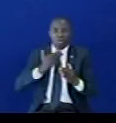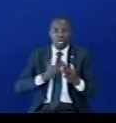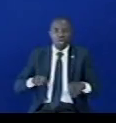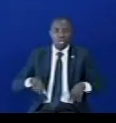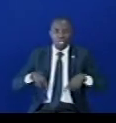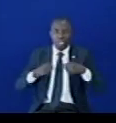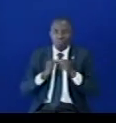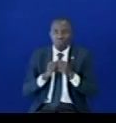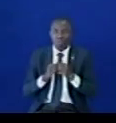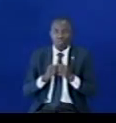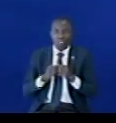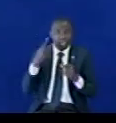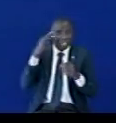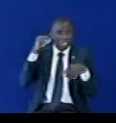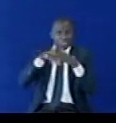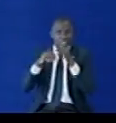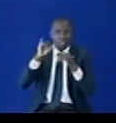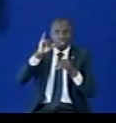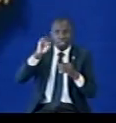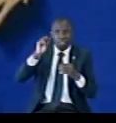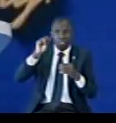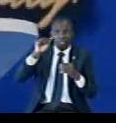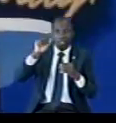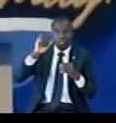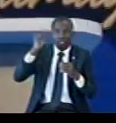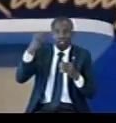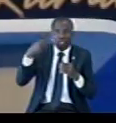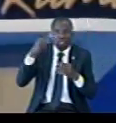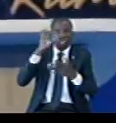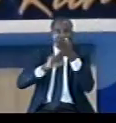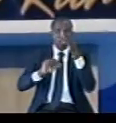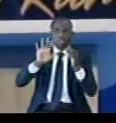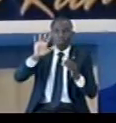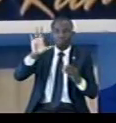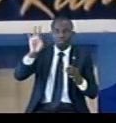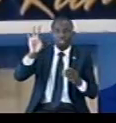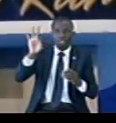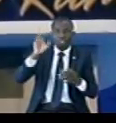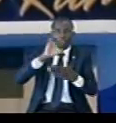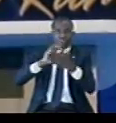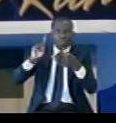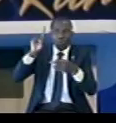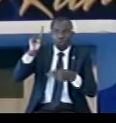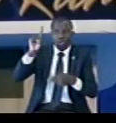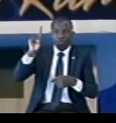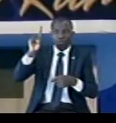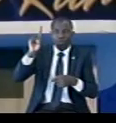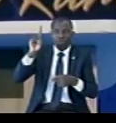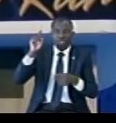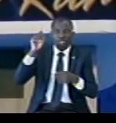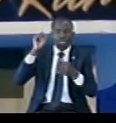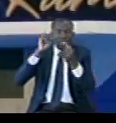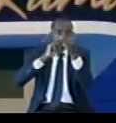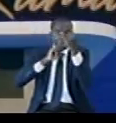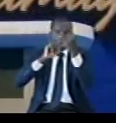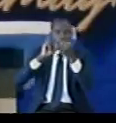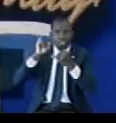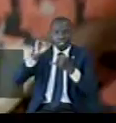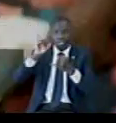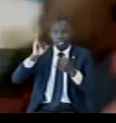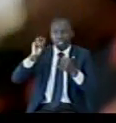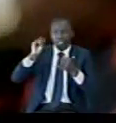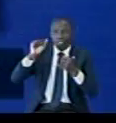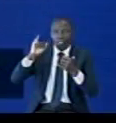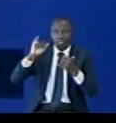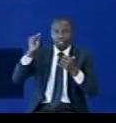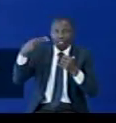lives. Look at Isaiah chapter 59. I'm reading from verse 1 there. Isaiah 59